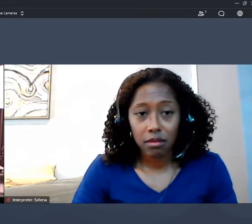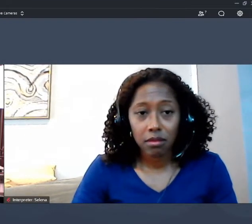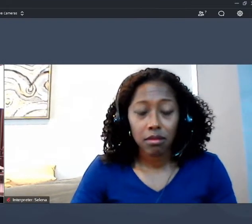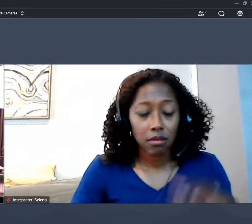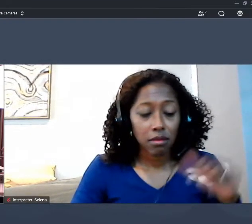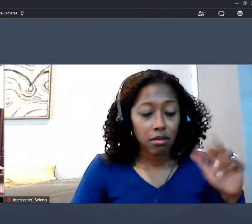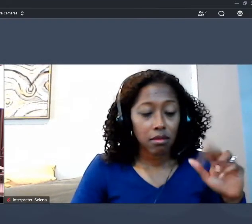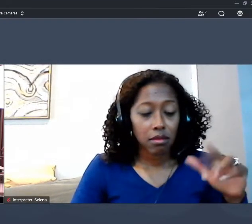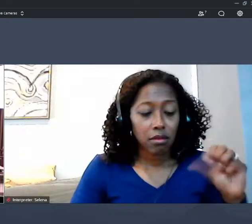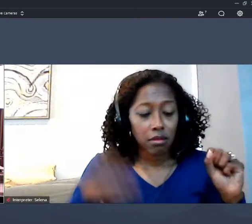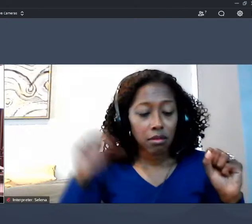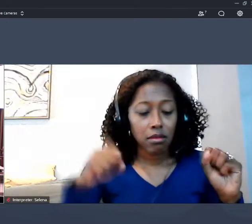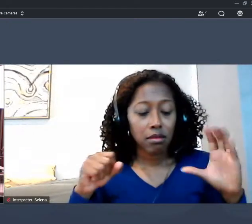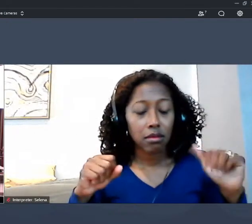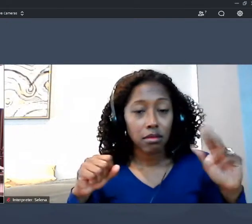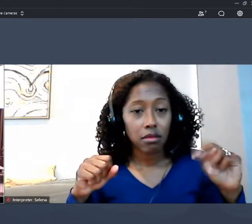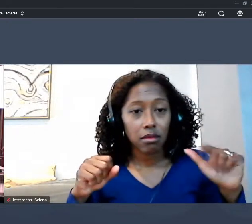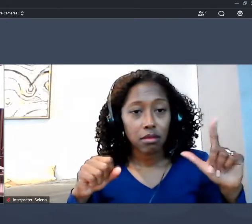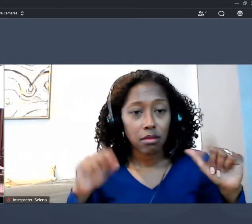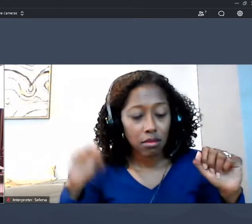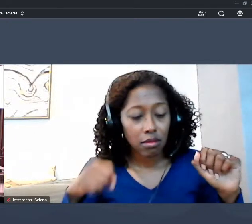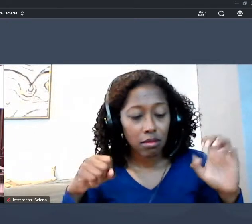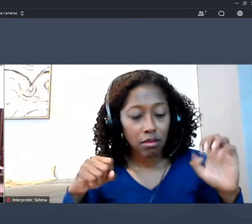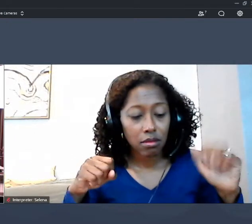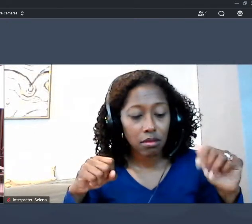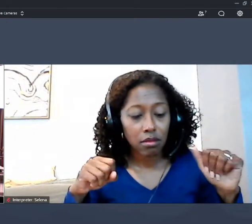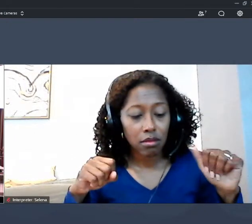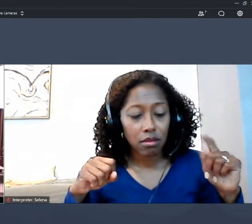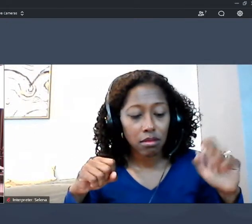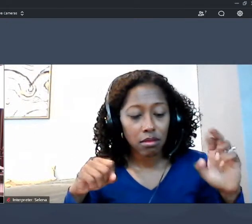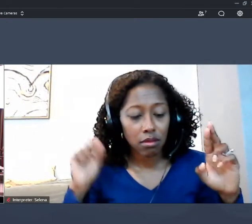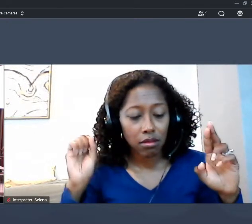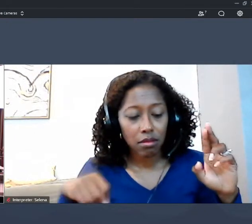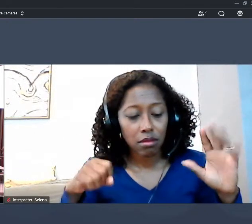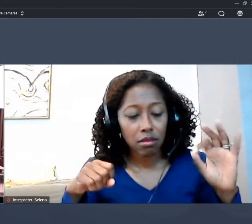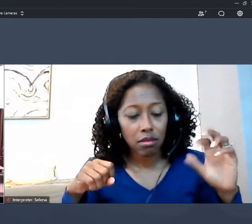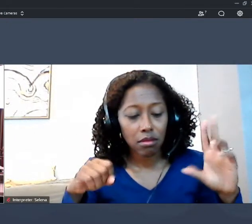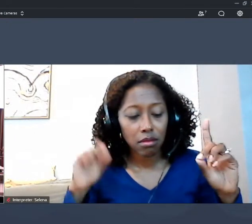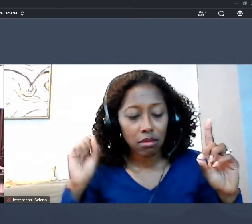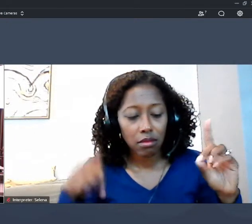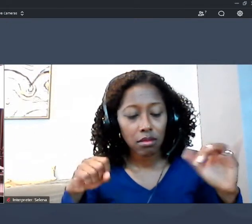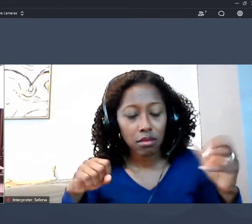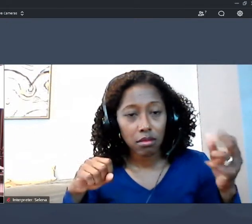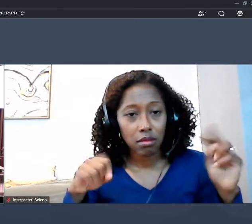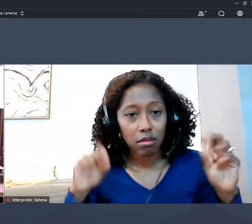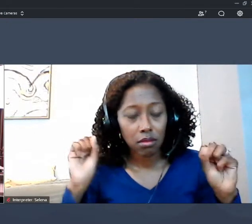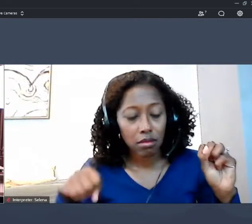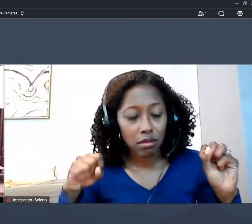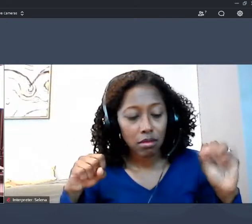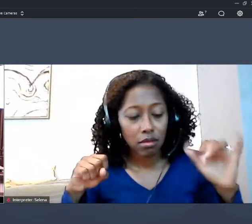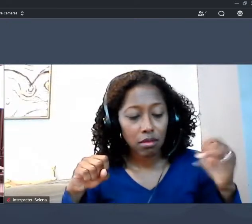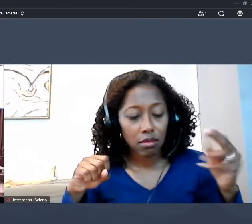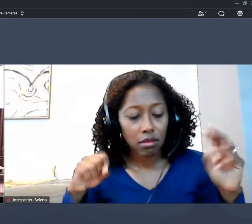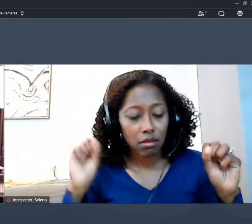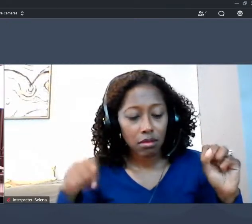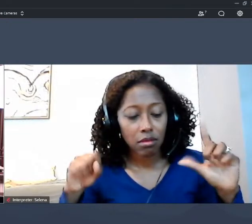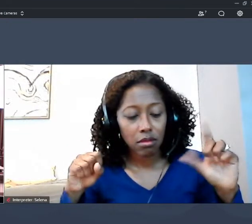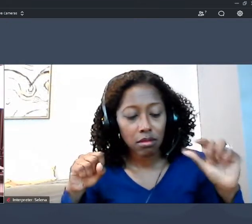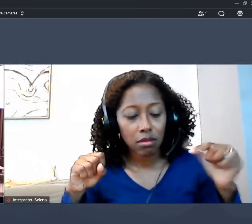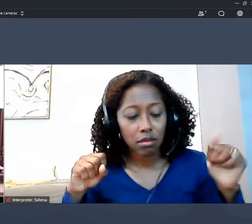Carlisle, yes. Canale, yes. Easter Thomas, yes. Ford, yes. Johnson, yes. Jones, yes. Logan,